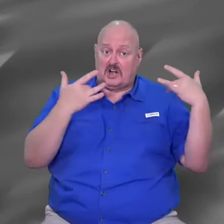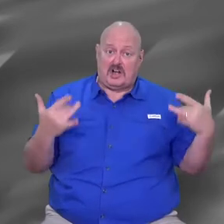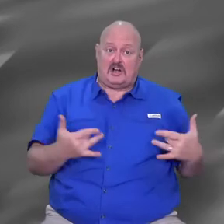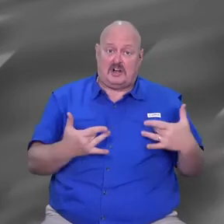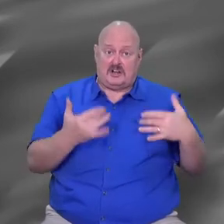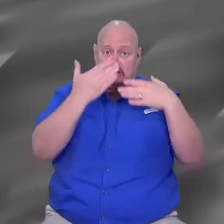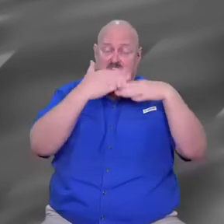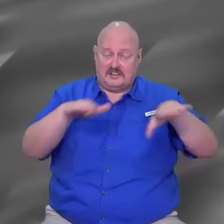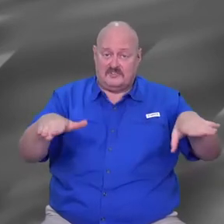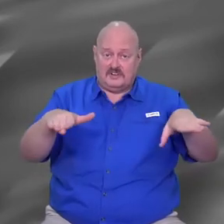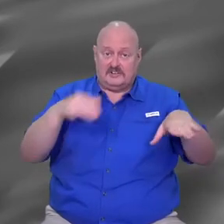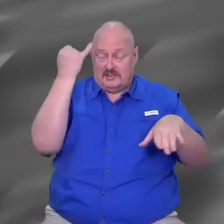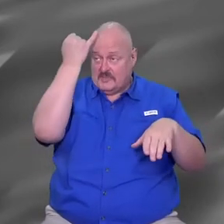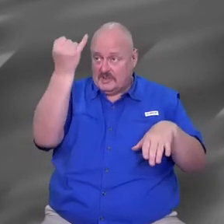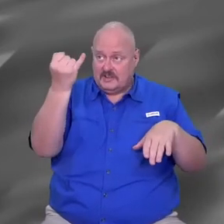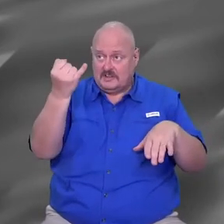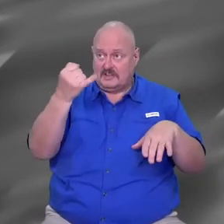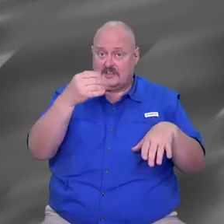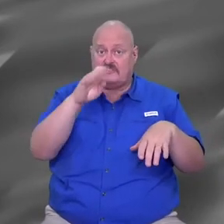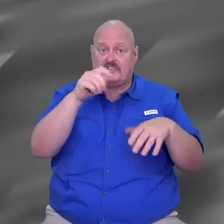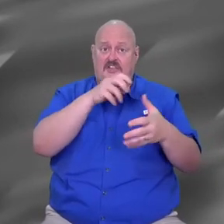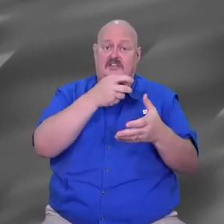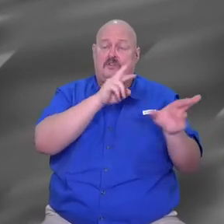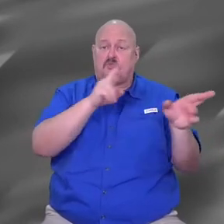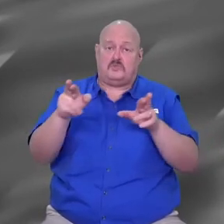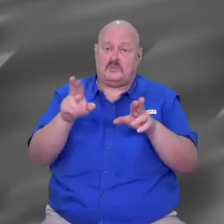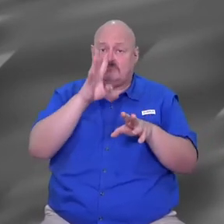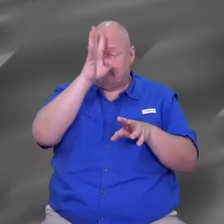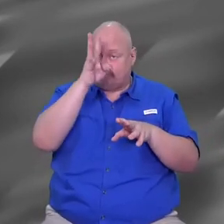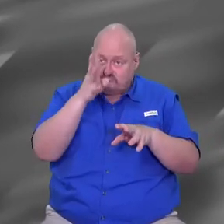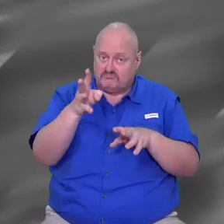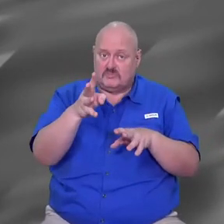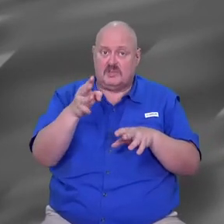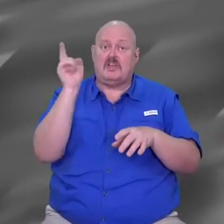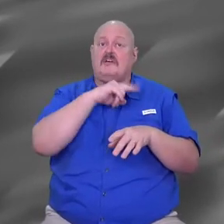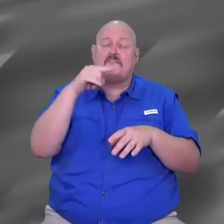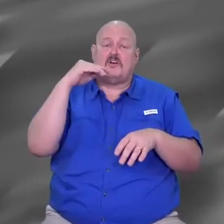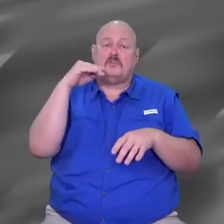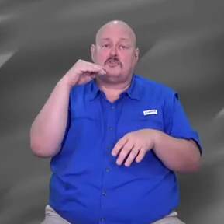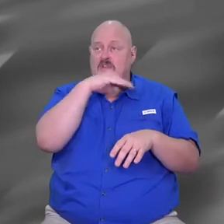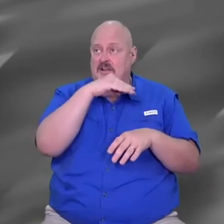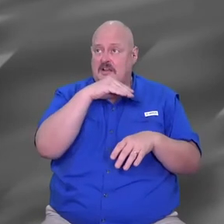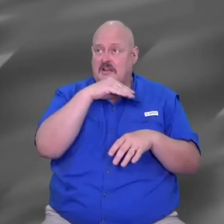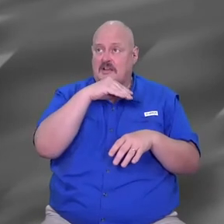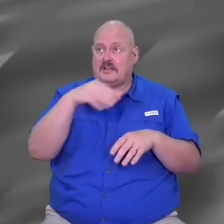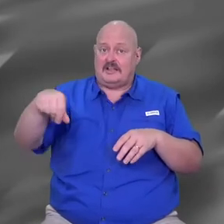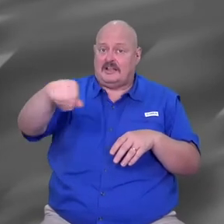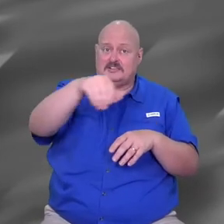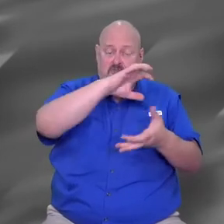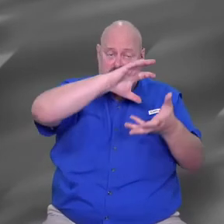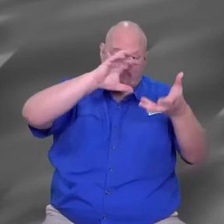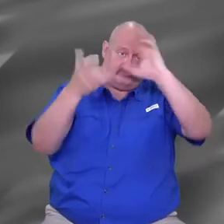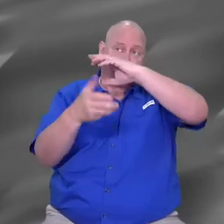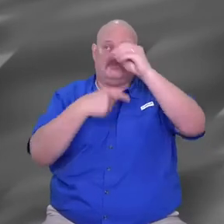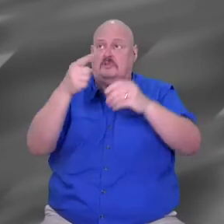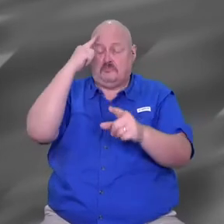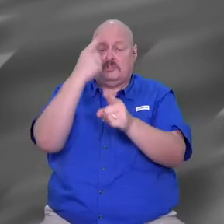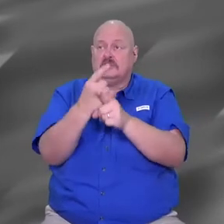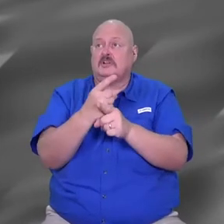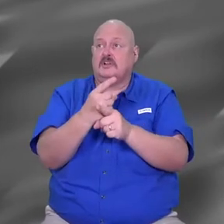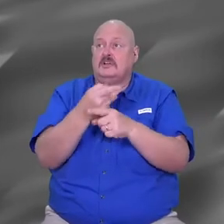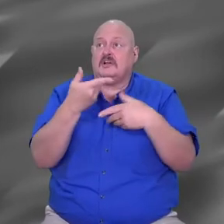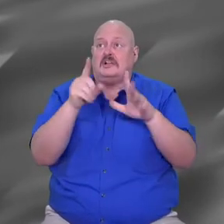devises wicked imagination, feet that be swift in running to mischief, a false witness that speaks lies, and he that soweth discord among his brethren.